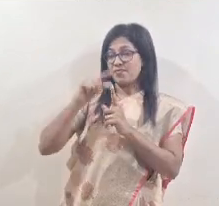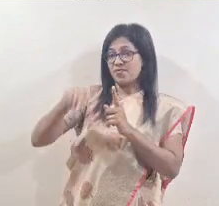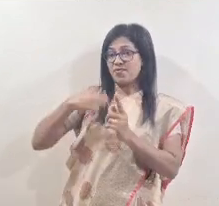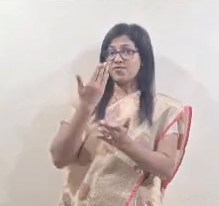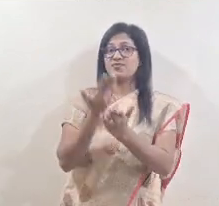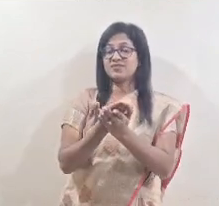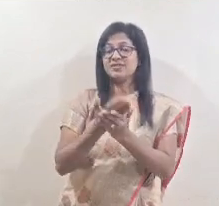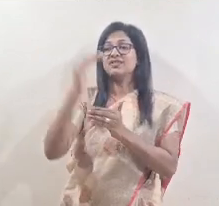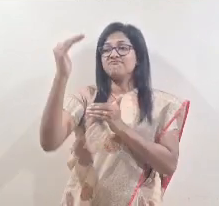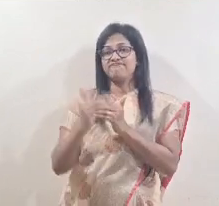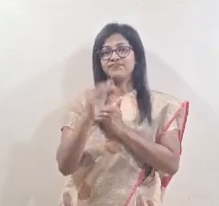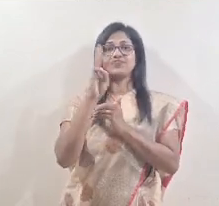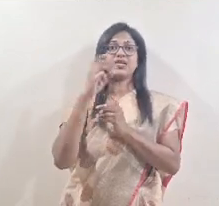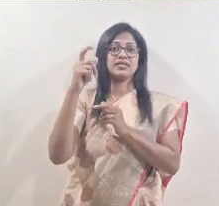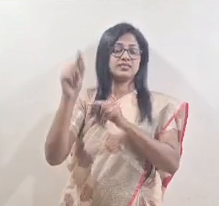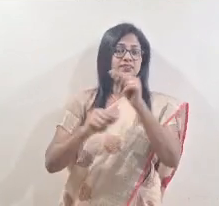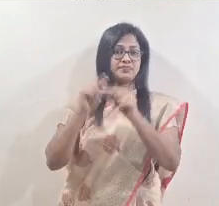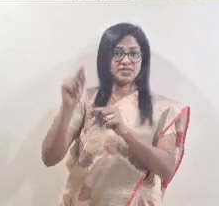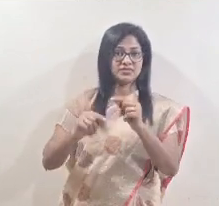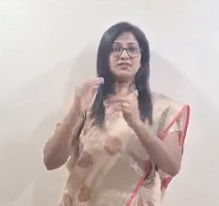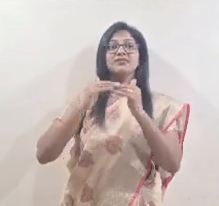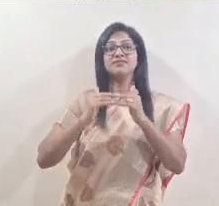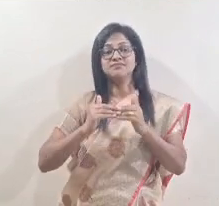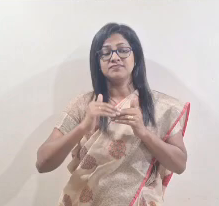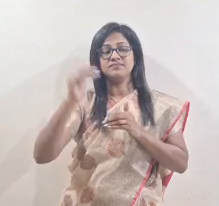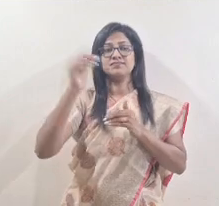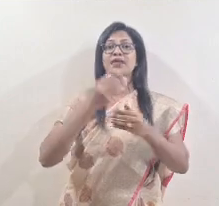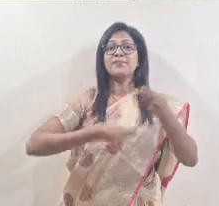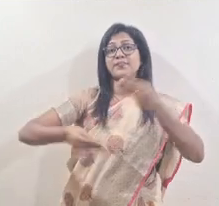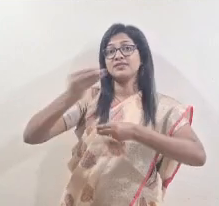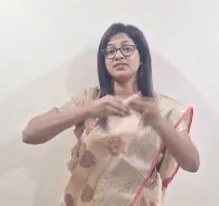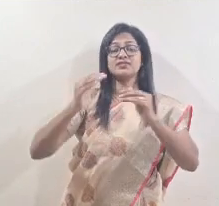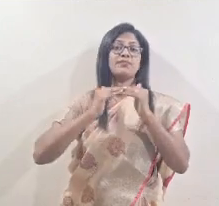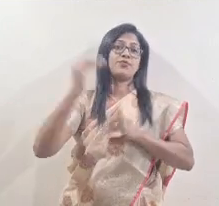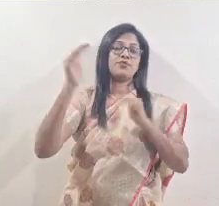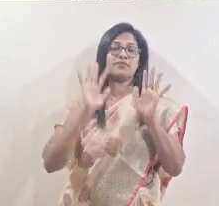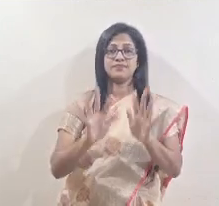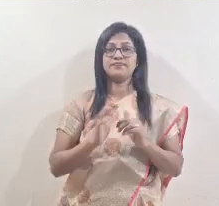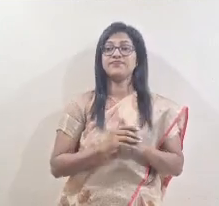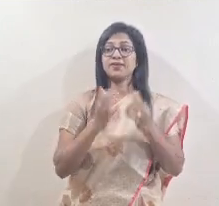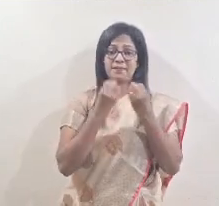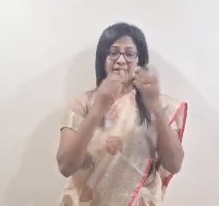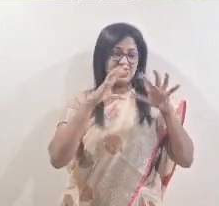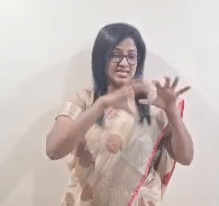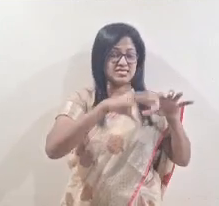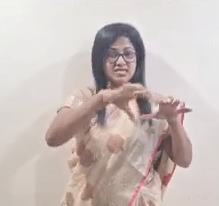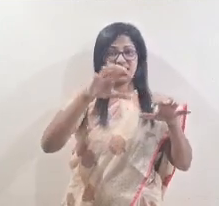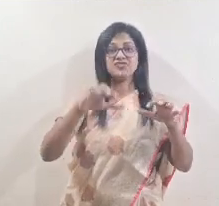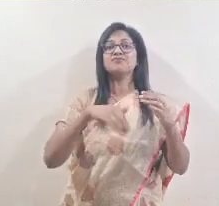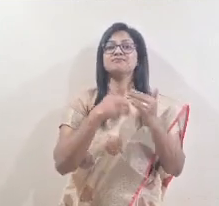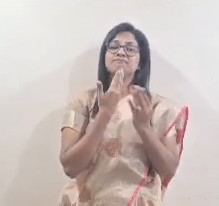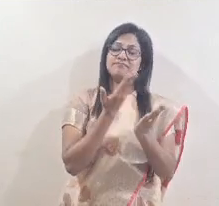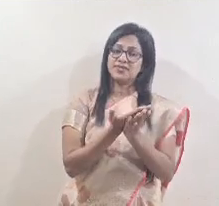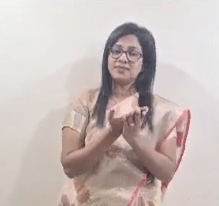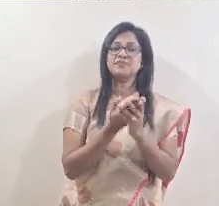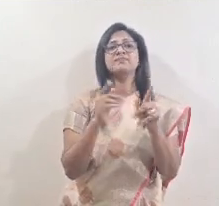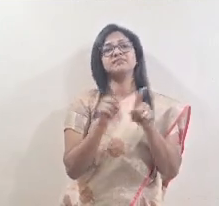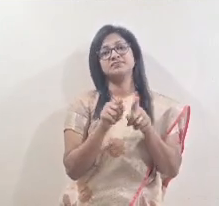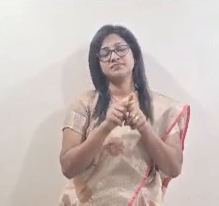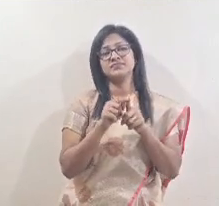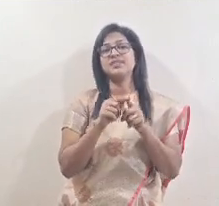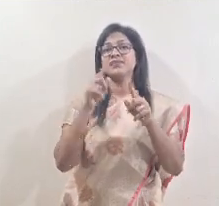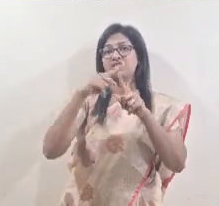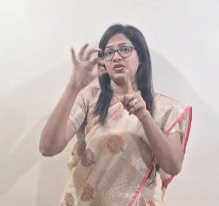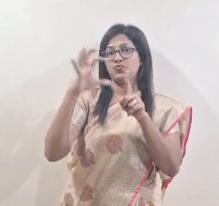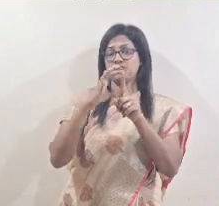it to 37%, and they have increased the commercial area. So most of the stations, they are trying to propose it using the